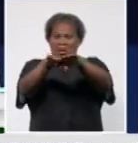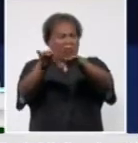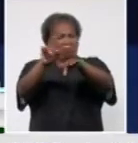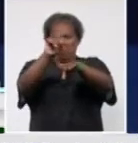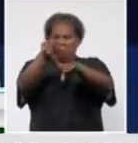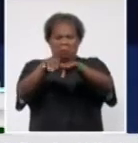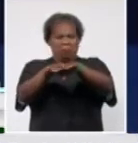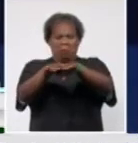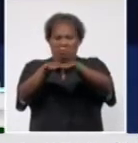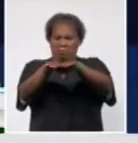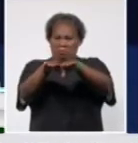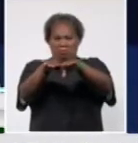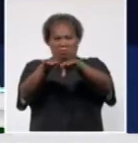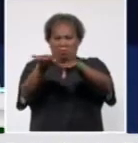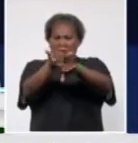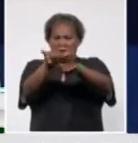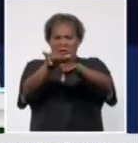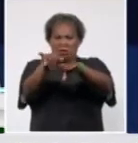both sexes.